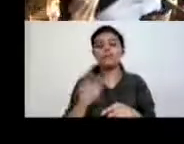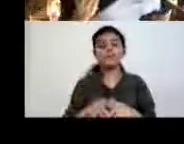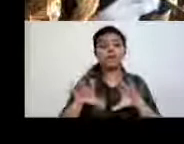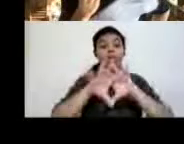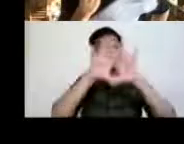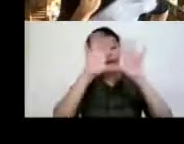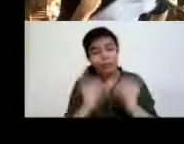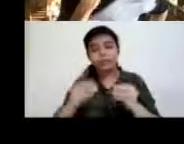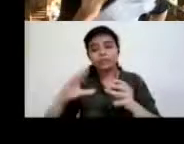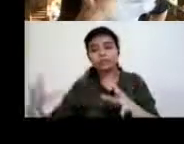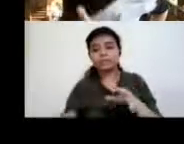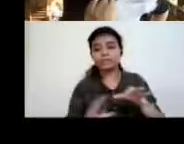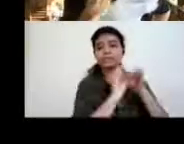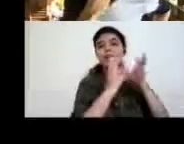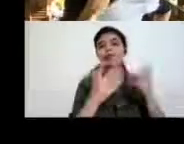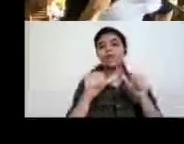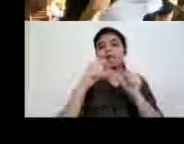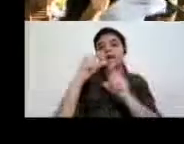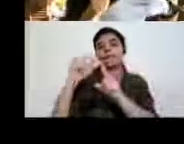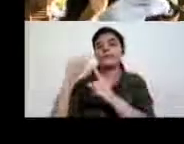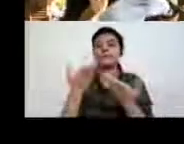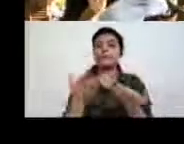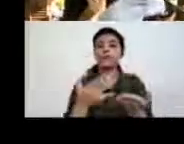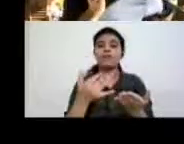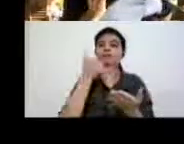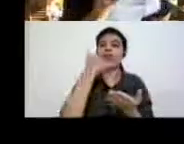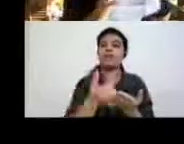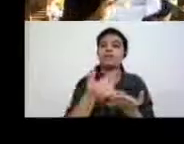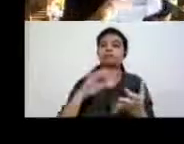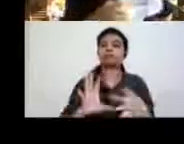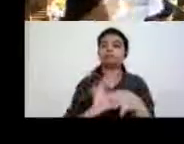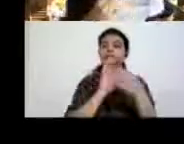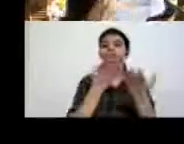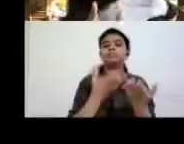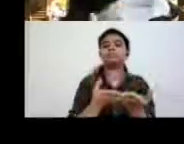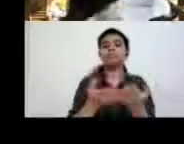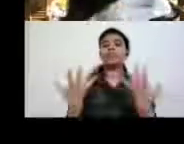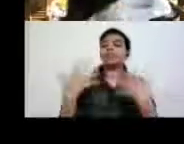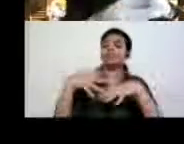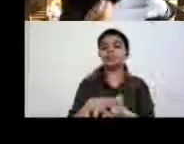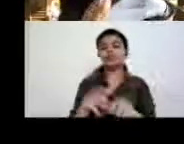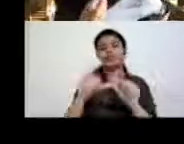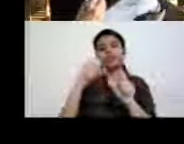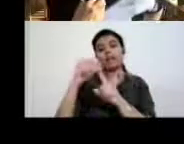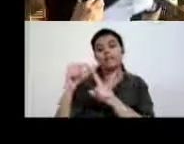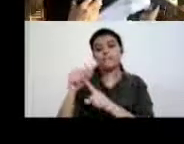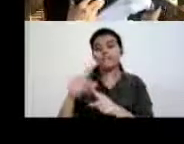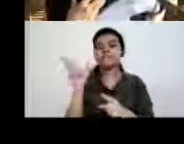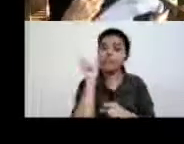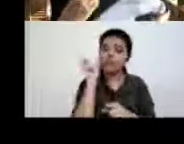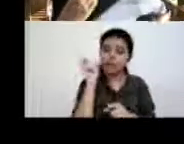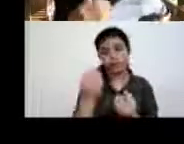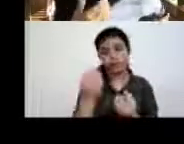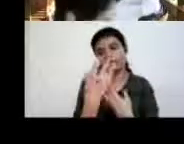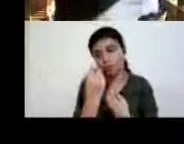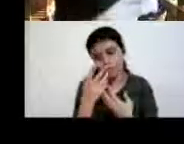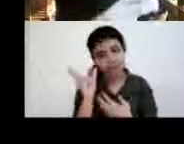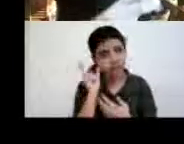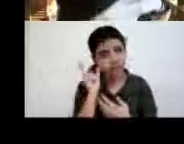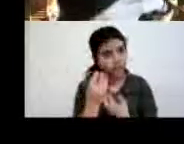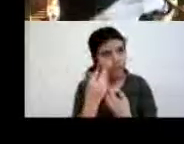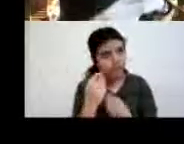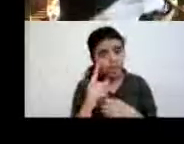app, and this app is an inclusive app, and it's providing audio information,